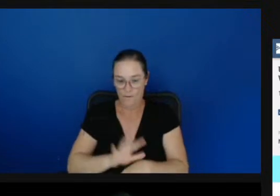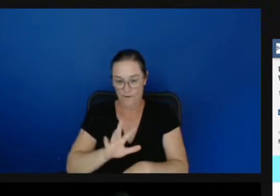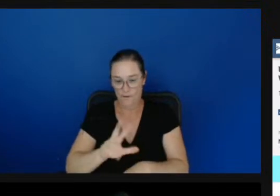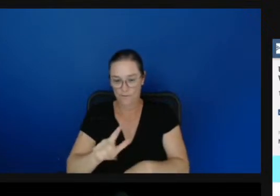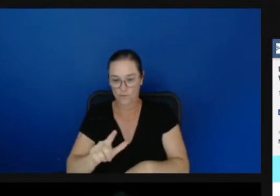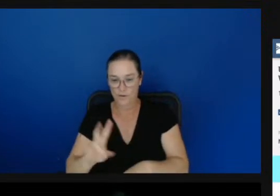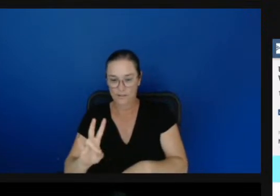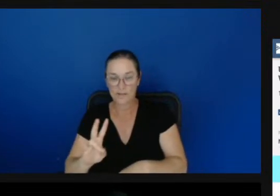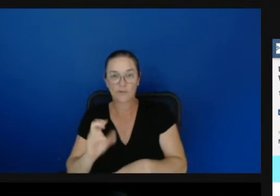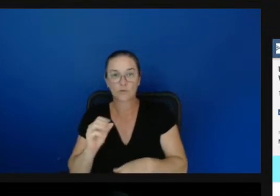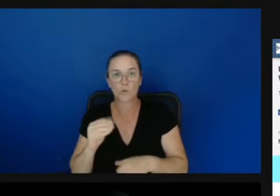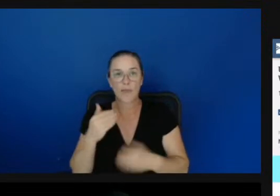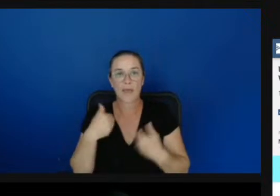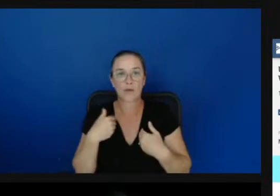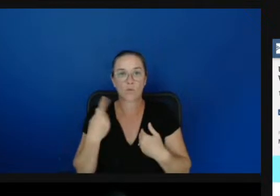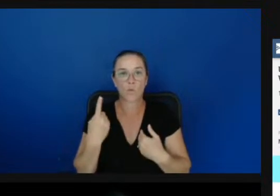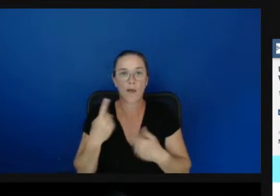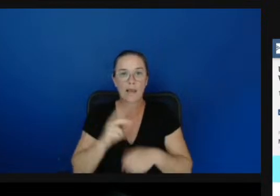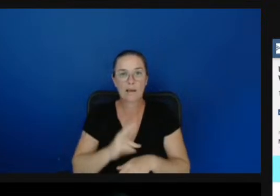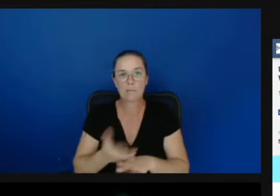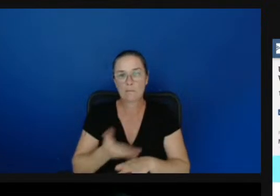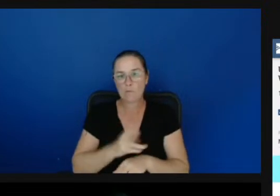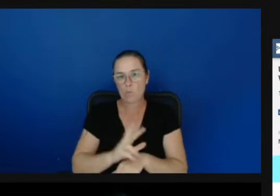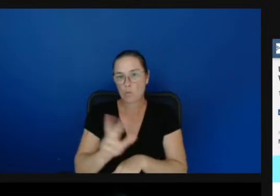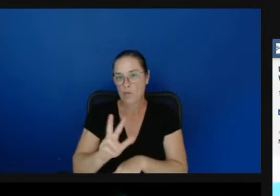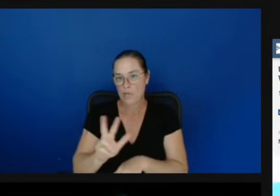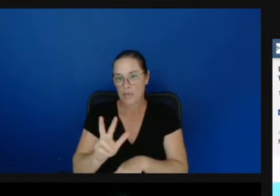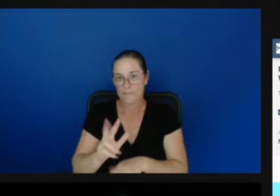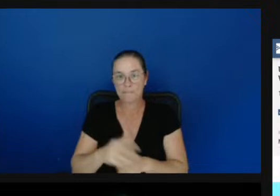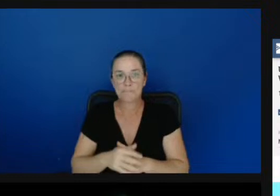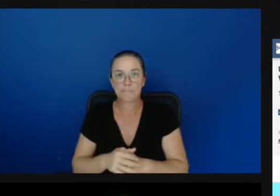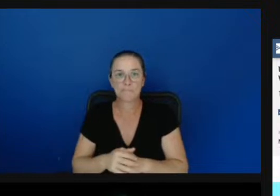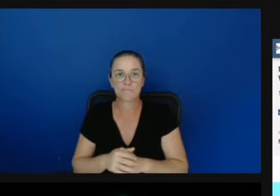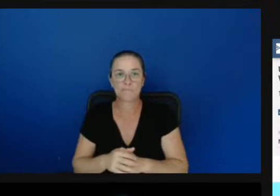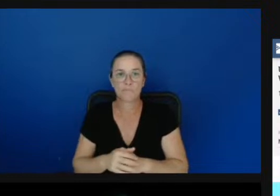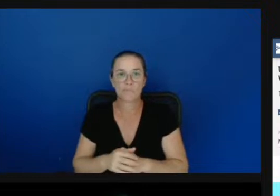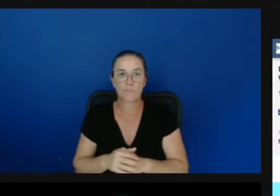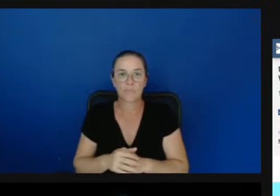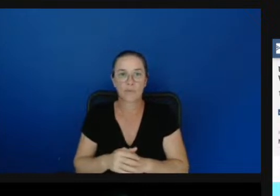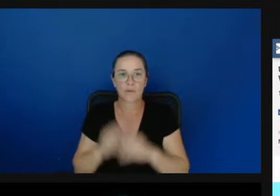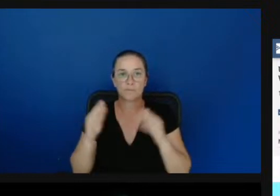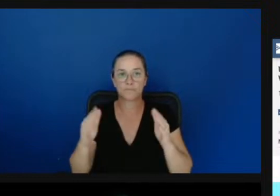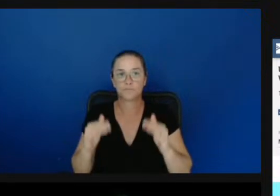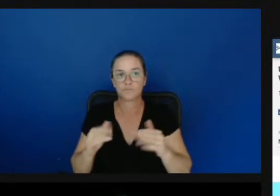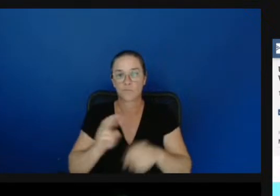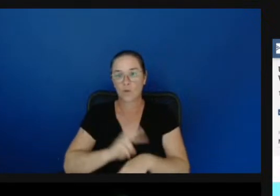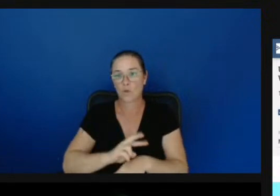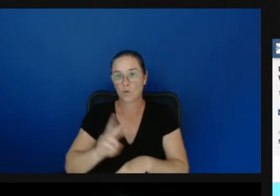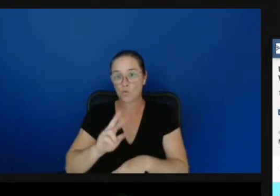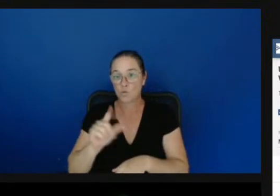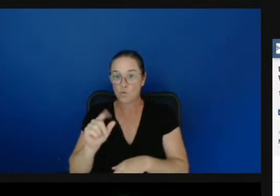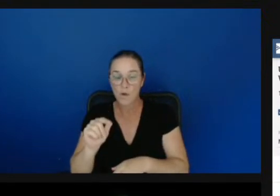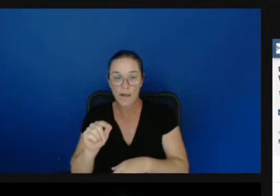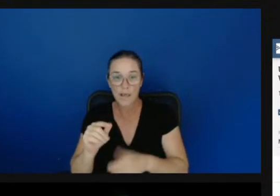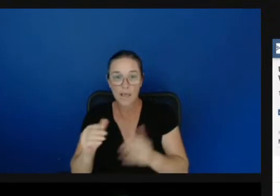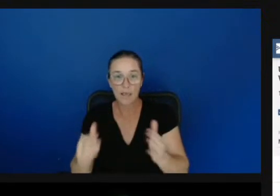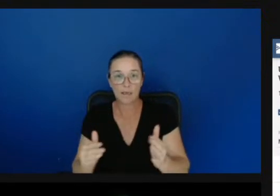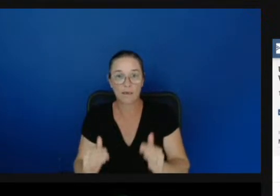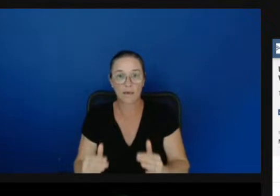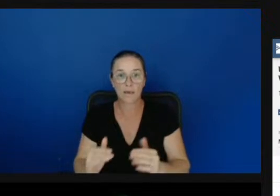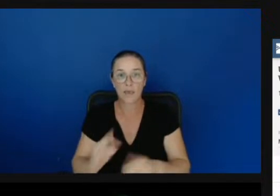had one at just before 3 p.m. right in here. There was one at 2:20 p.m. and before that it